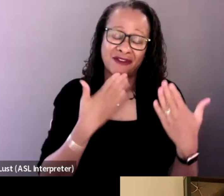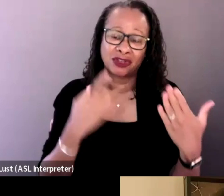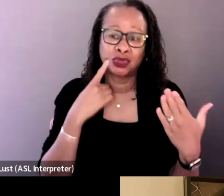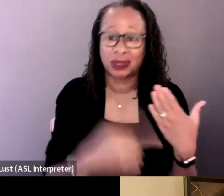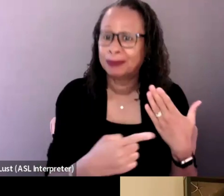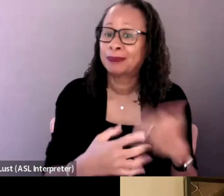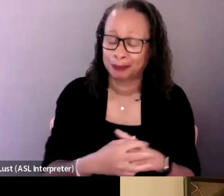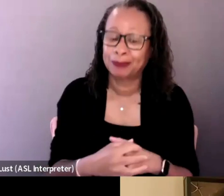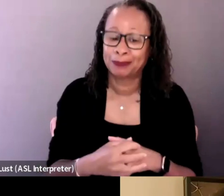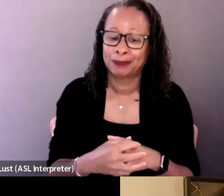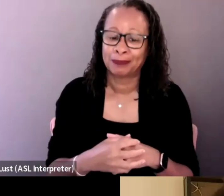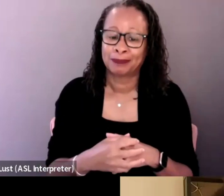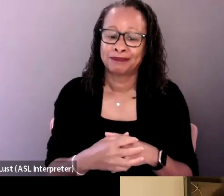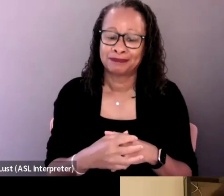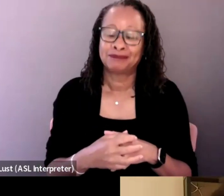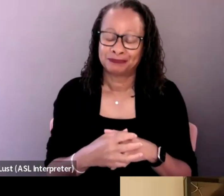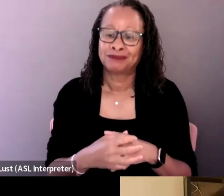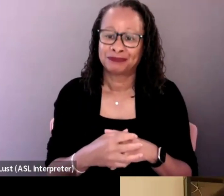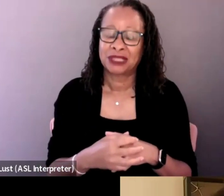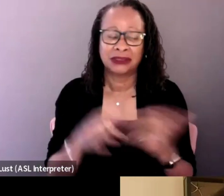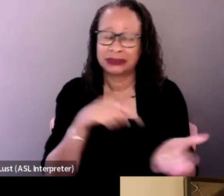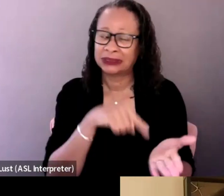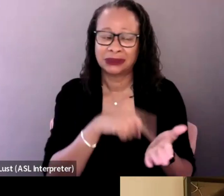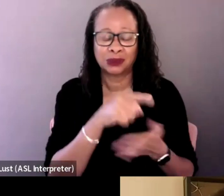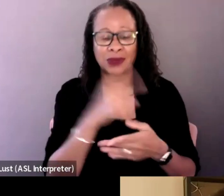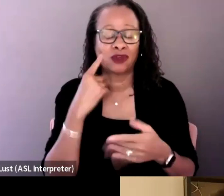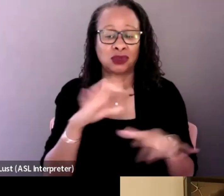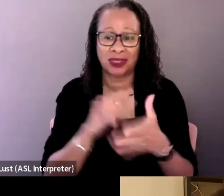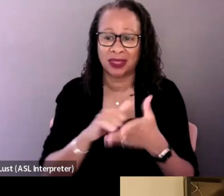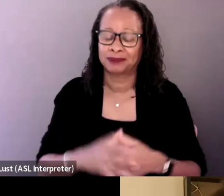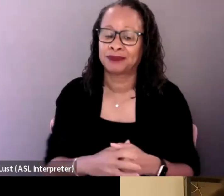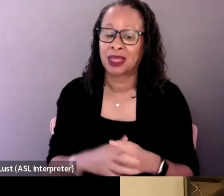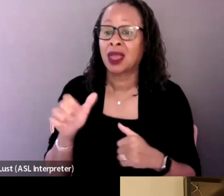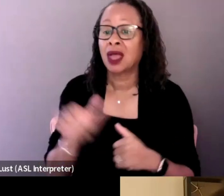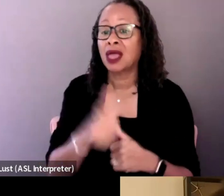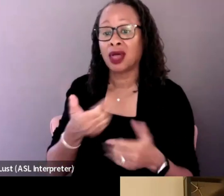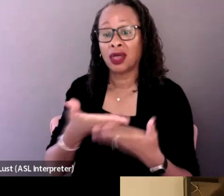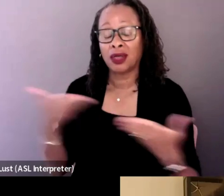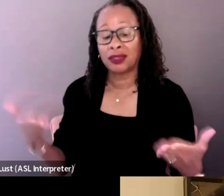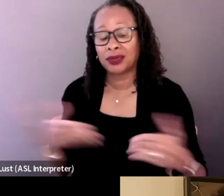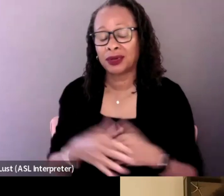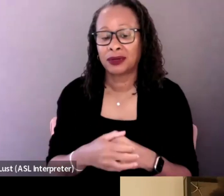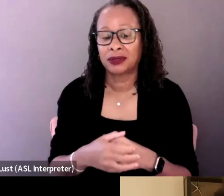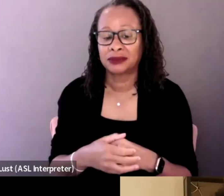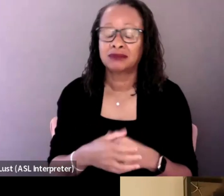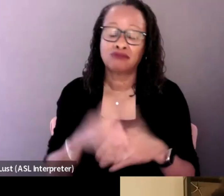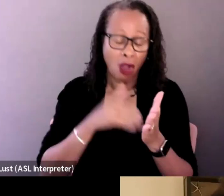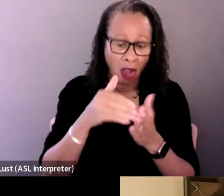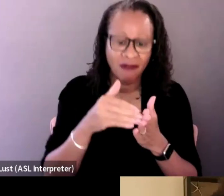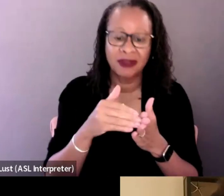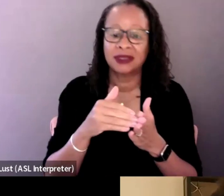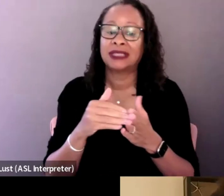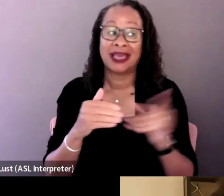super in awe to him for doing that. And the other thing is that there was a lot of times that he would speak